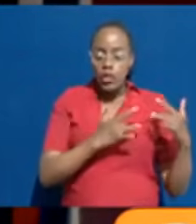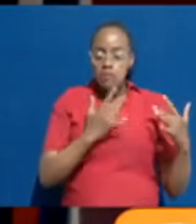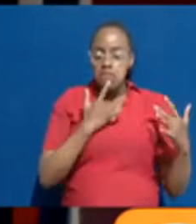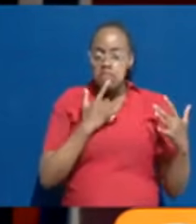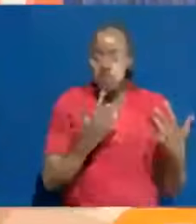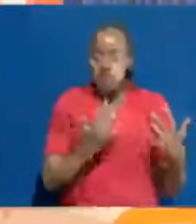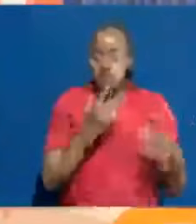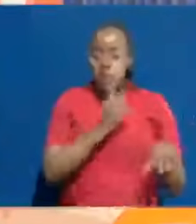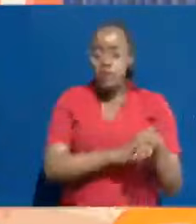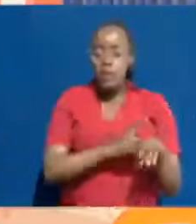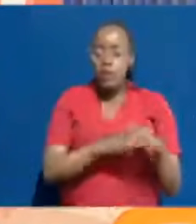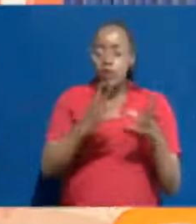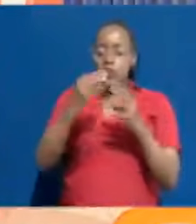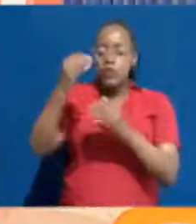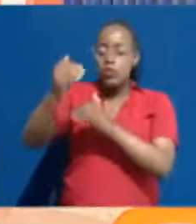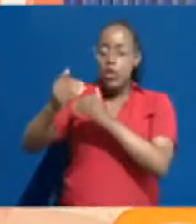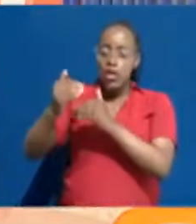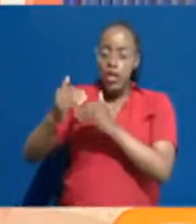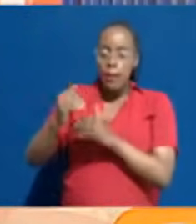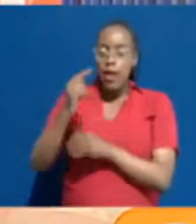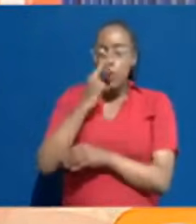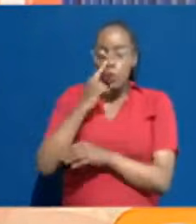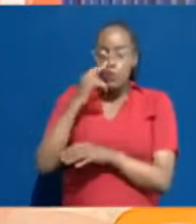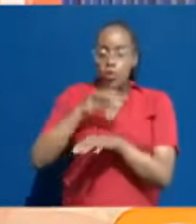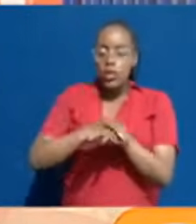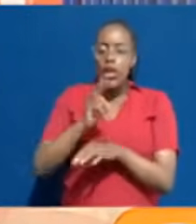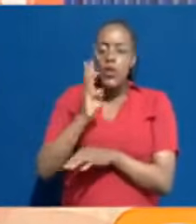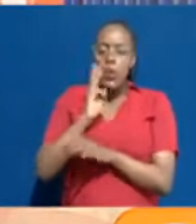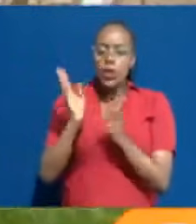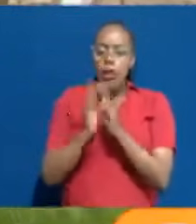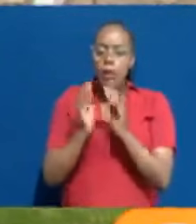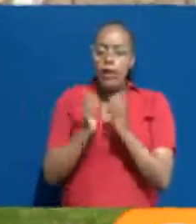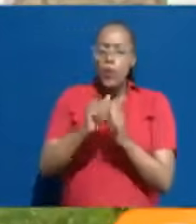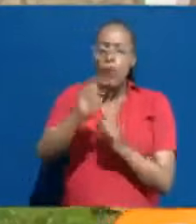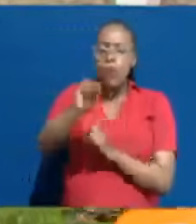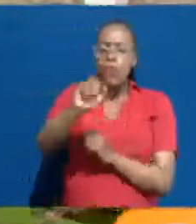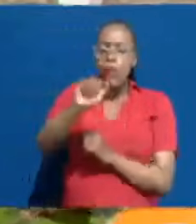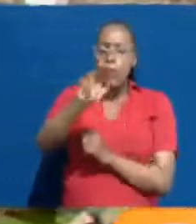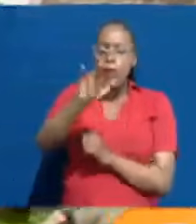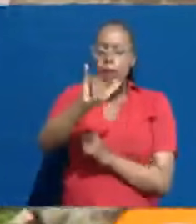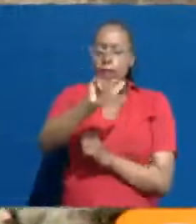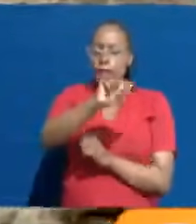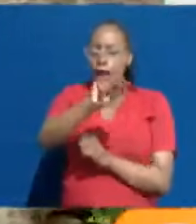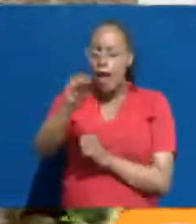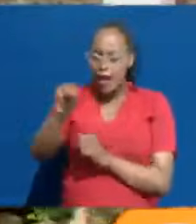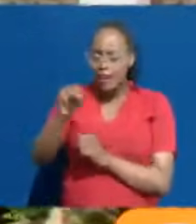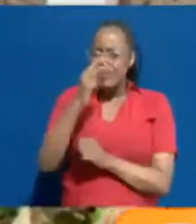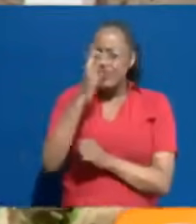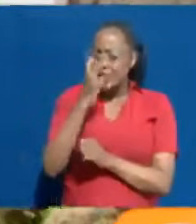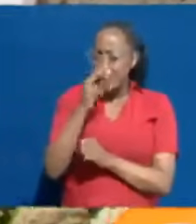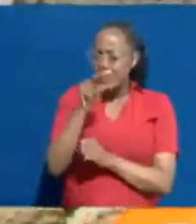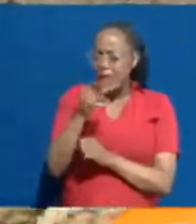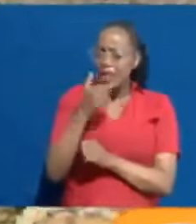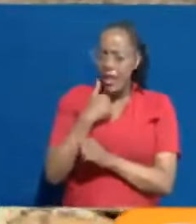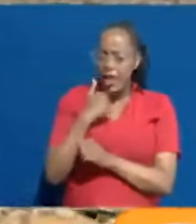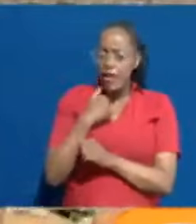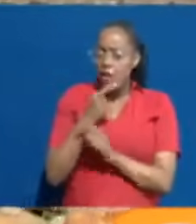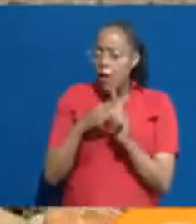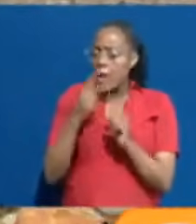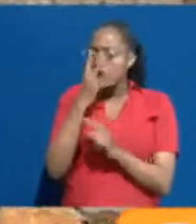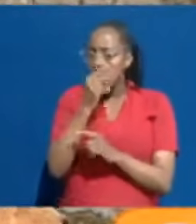that on her way to a neighboring home to fetch water, she met with Marianne and the suspect, but she did not suspect any malice as